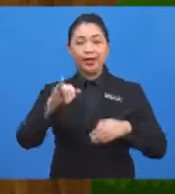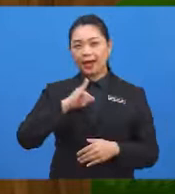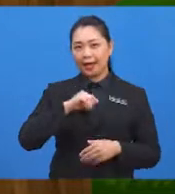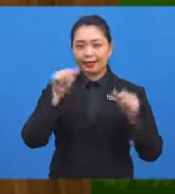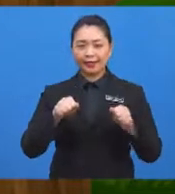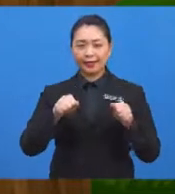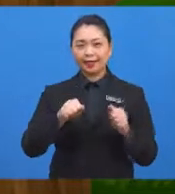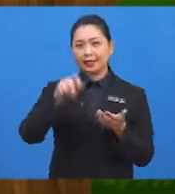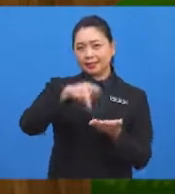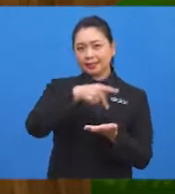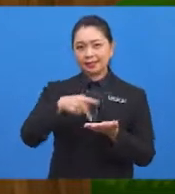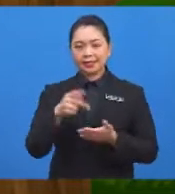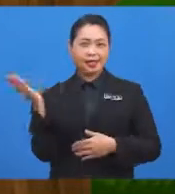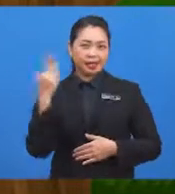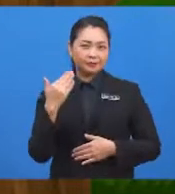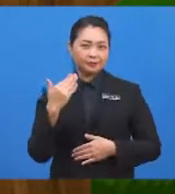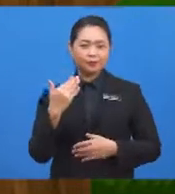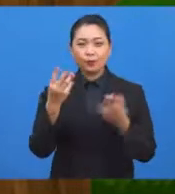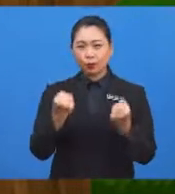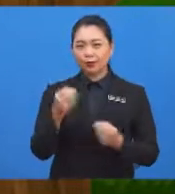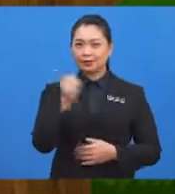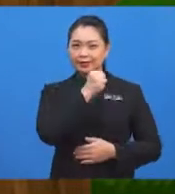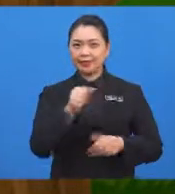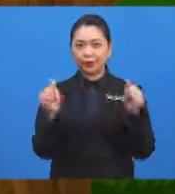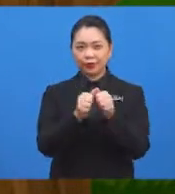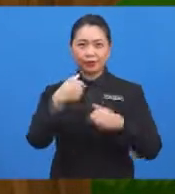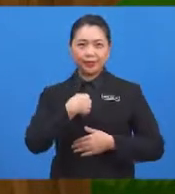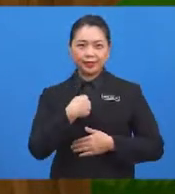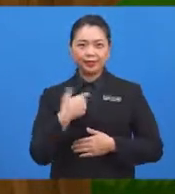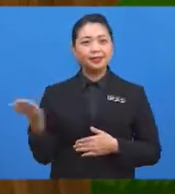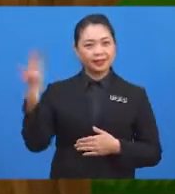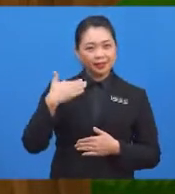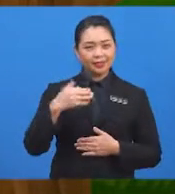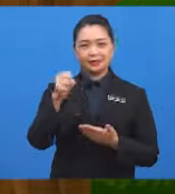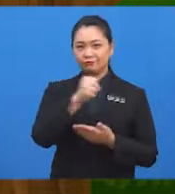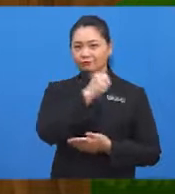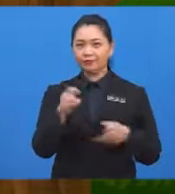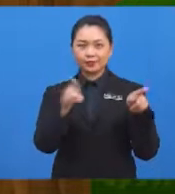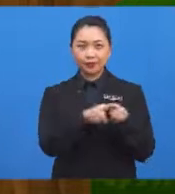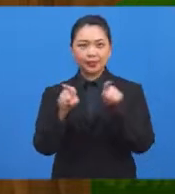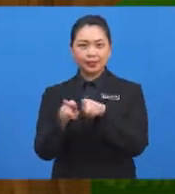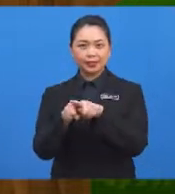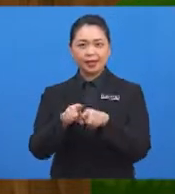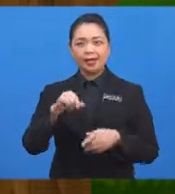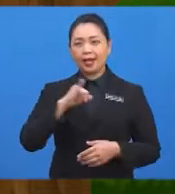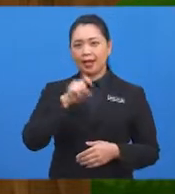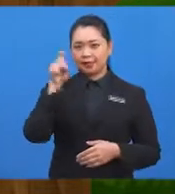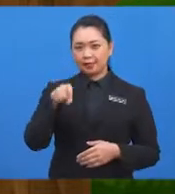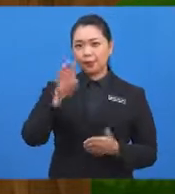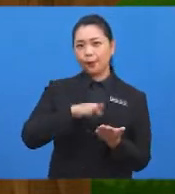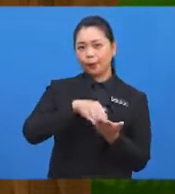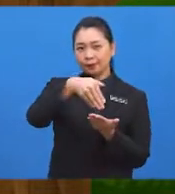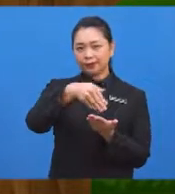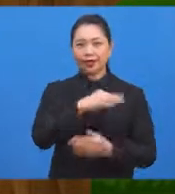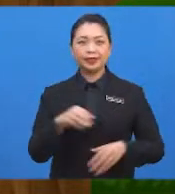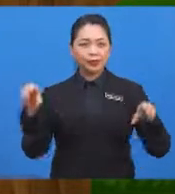dance. Hey, do you want to sing with me? Let's sing a song together. I need you to stand up